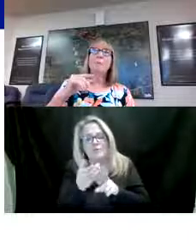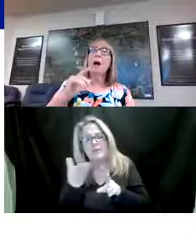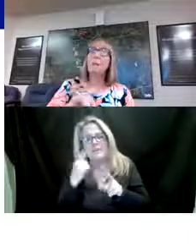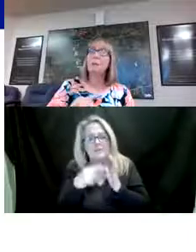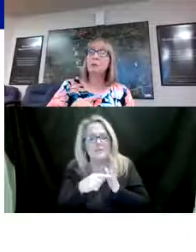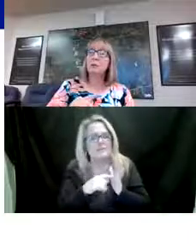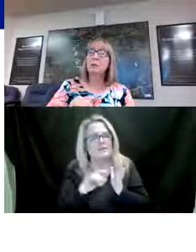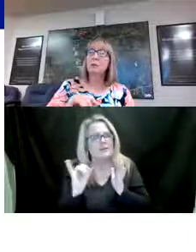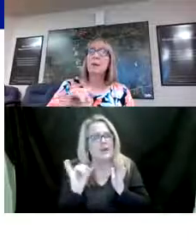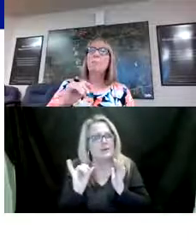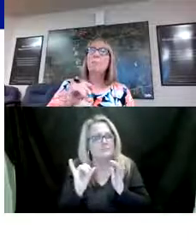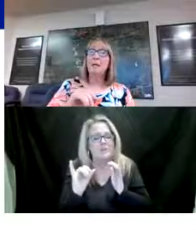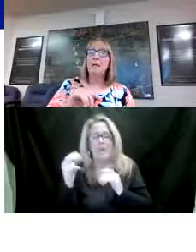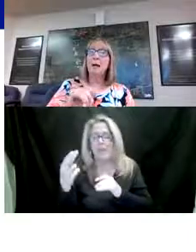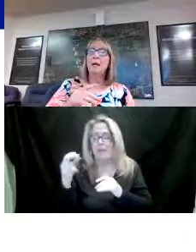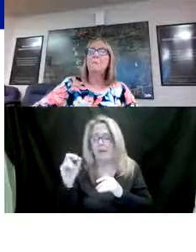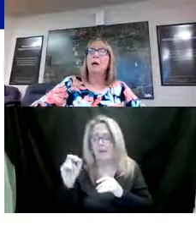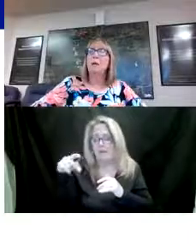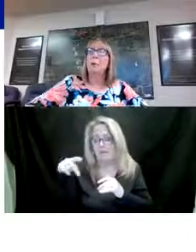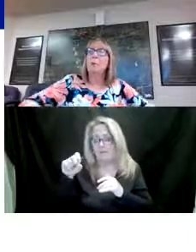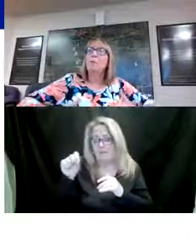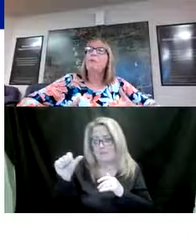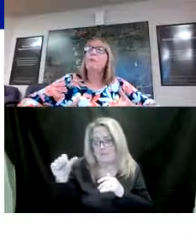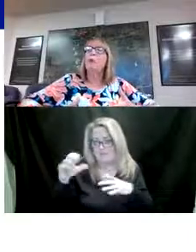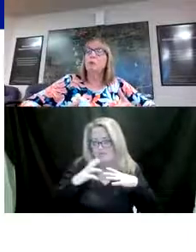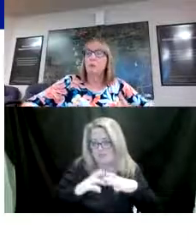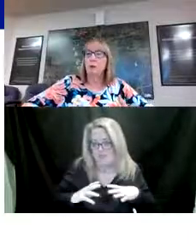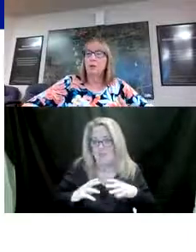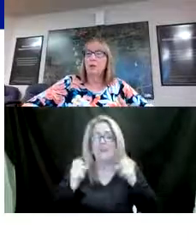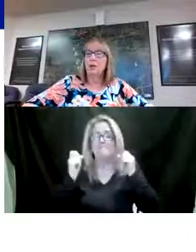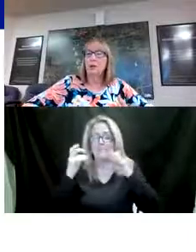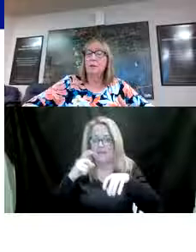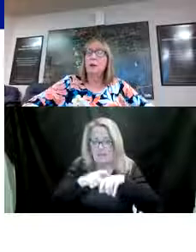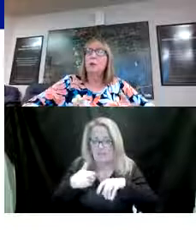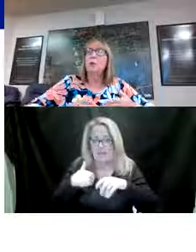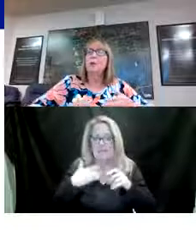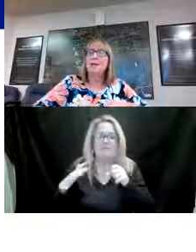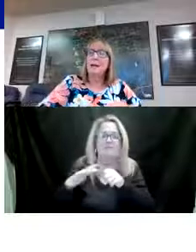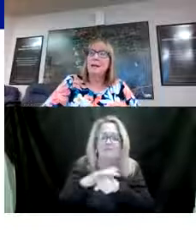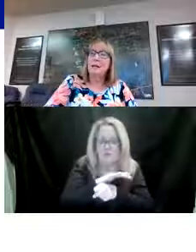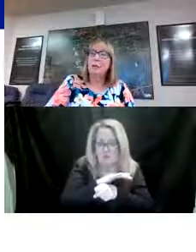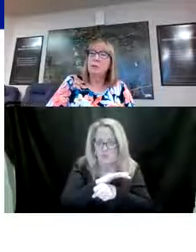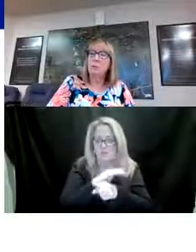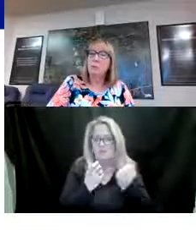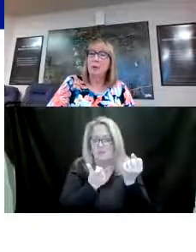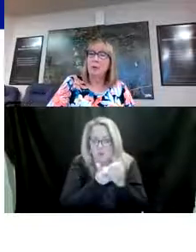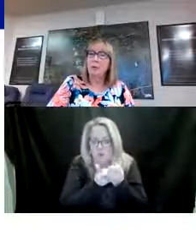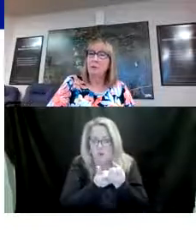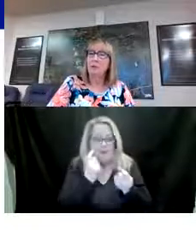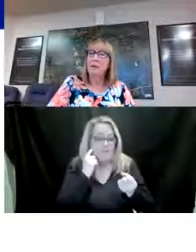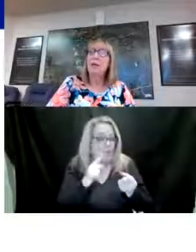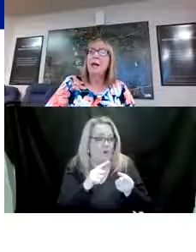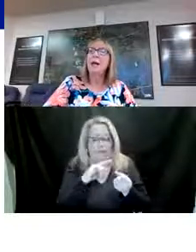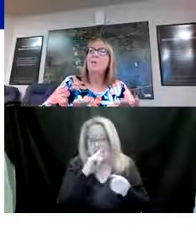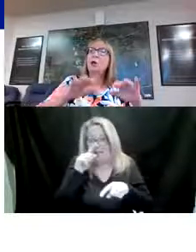the HOPSA dress, many times there will be full support for a child who is not yet able to bear weight on